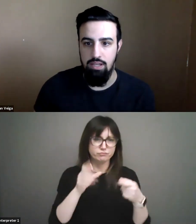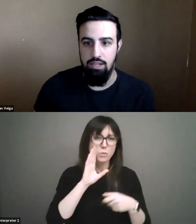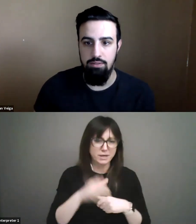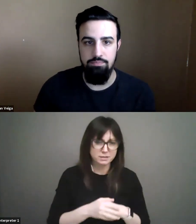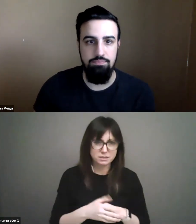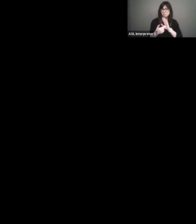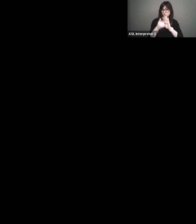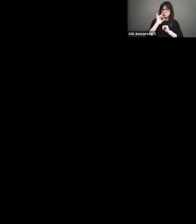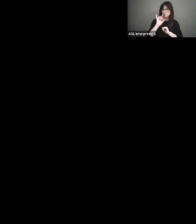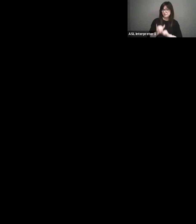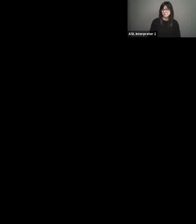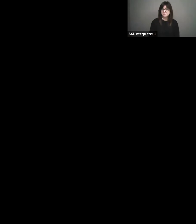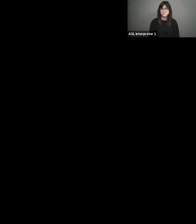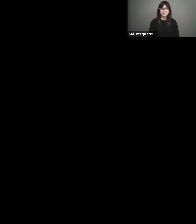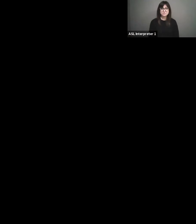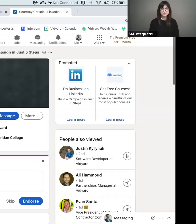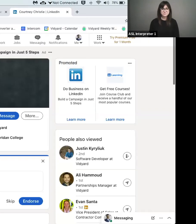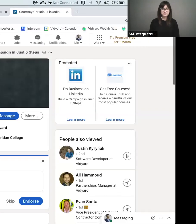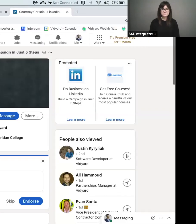look like.